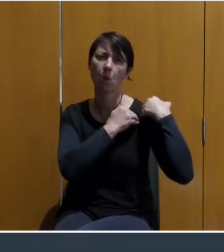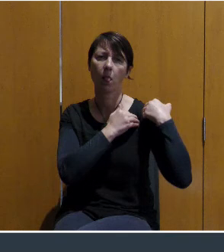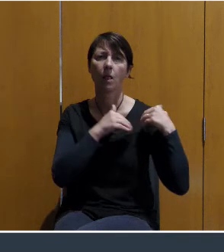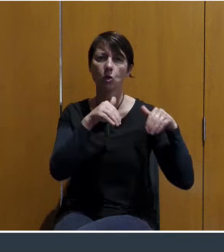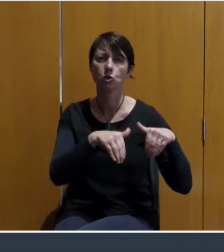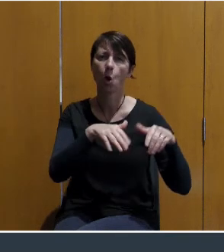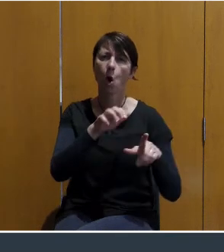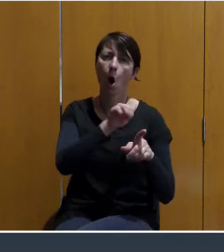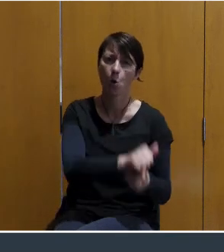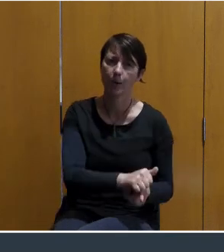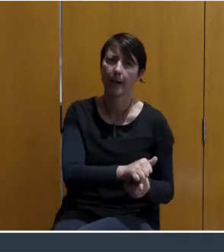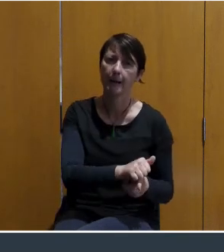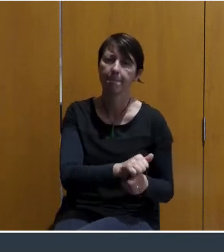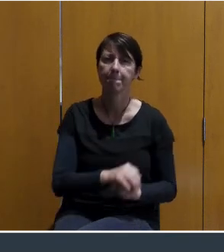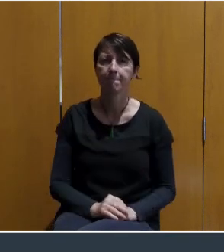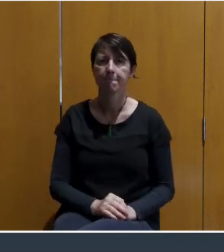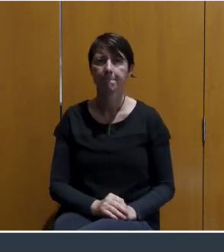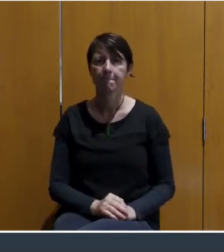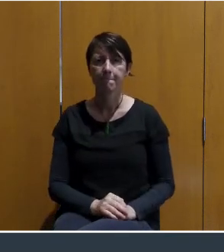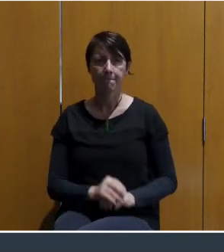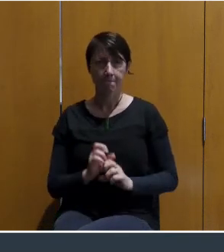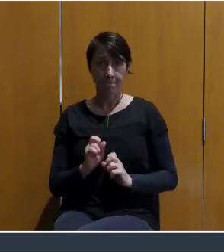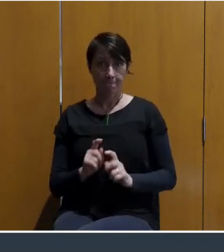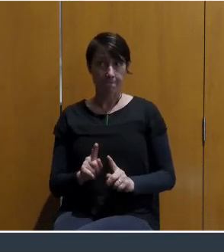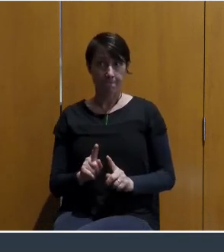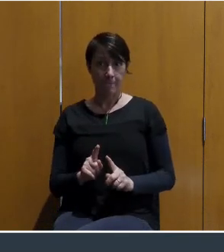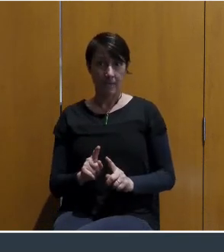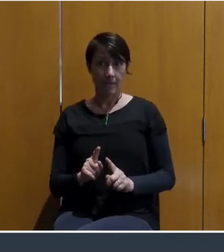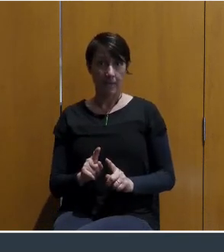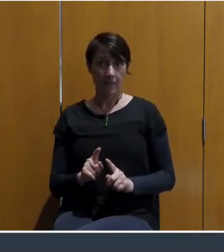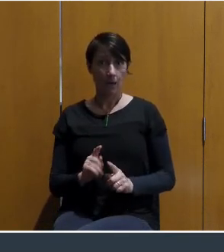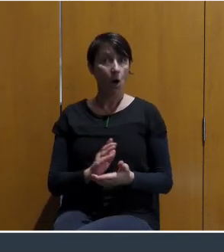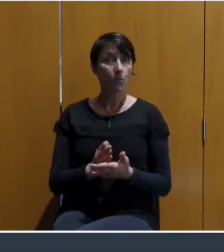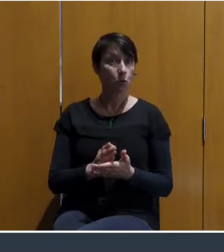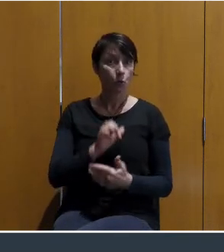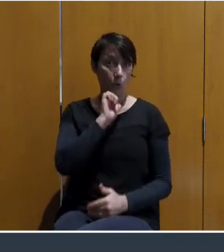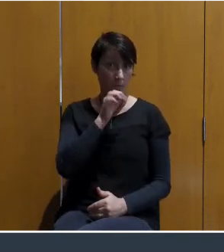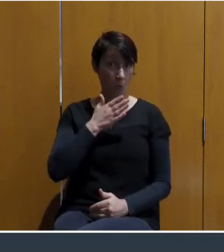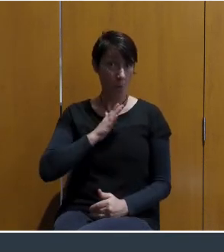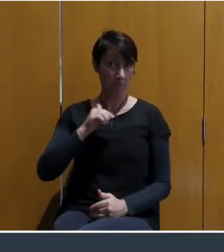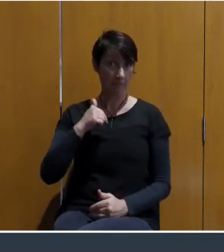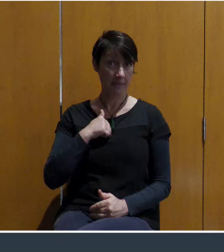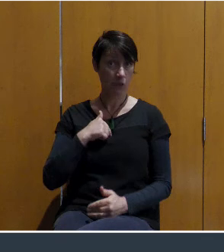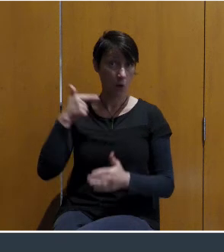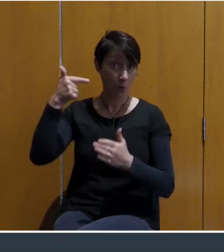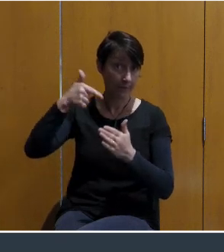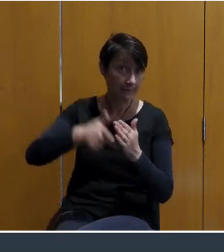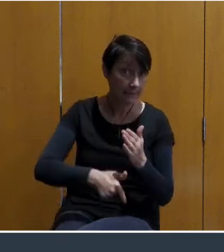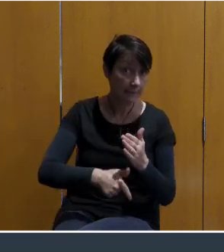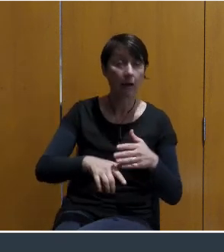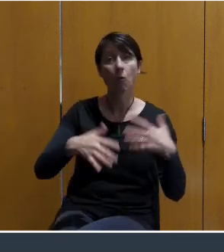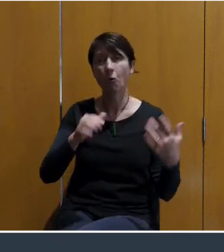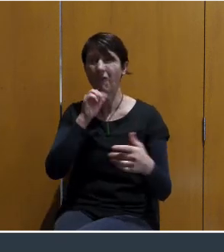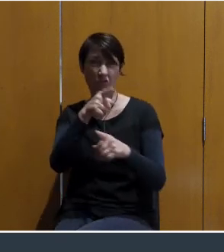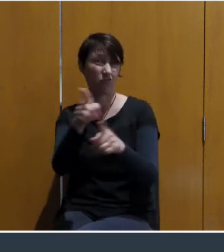In terms of the rest of my time, I don't know whether that would be better going through some of the more detailed submission, but if you have already read that, I would also